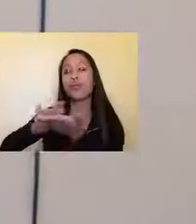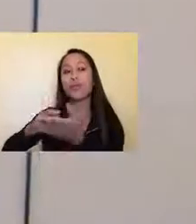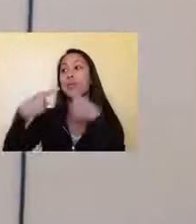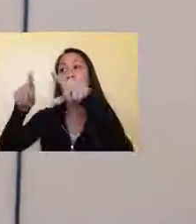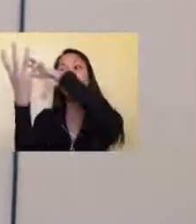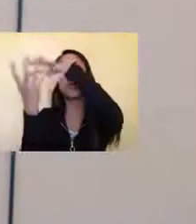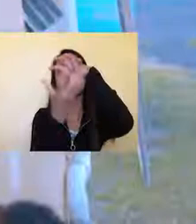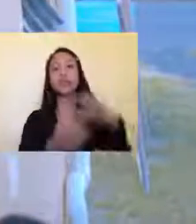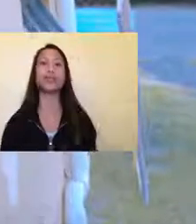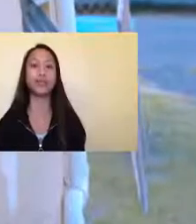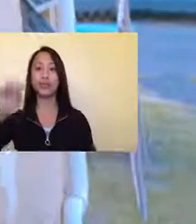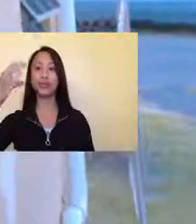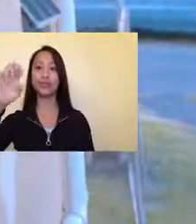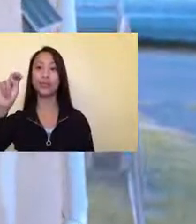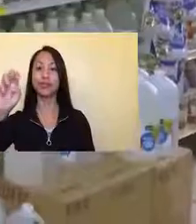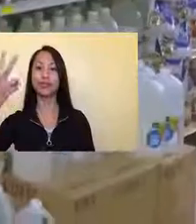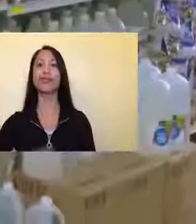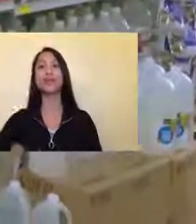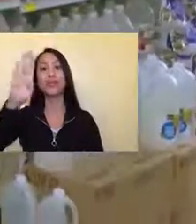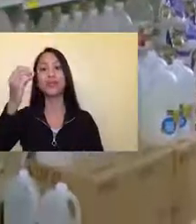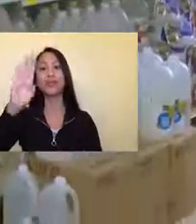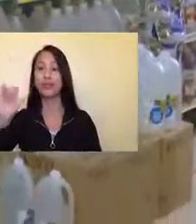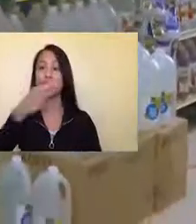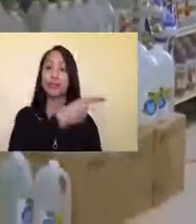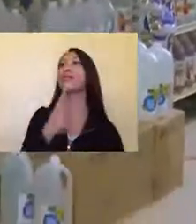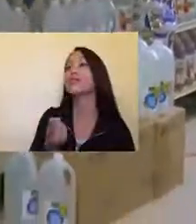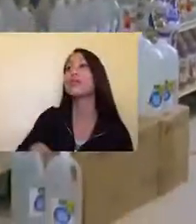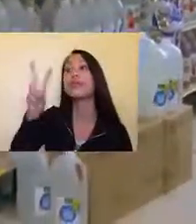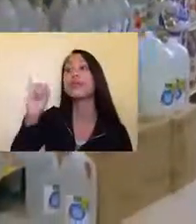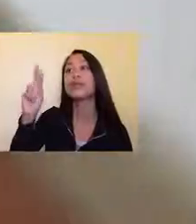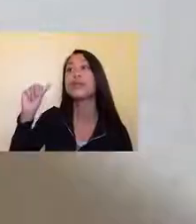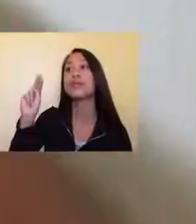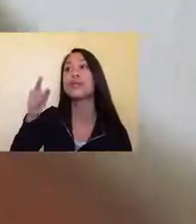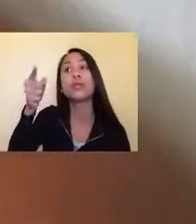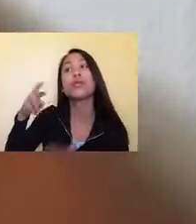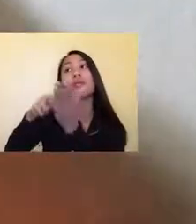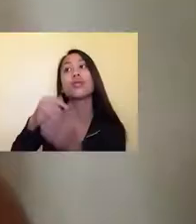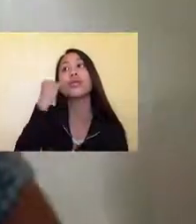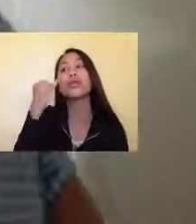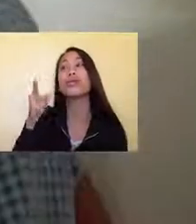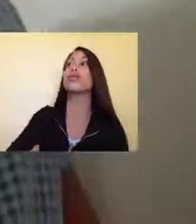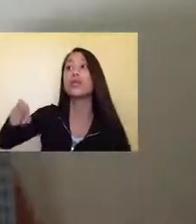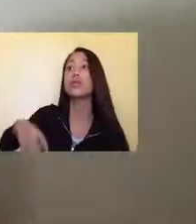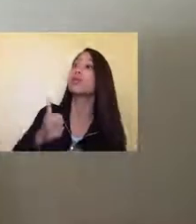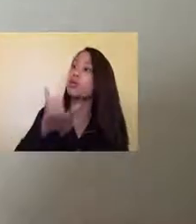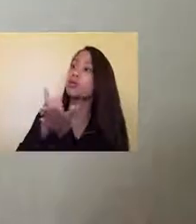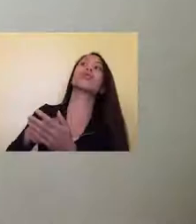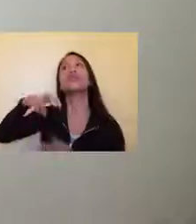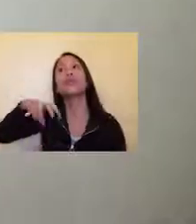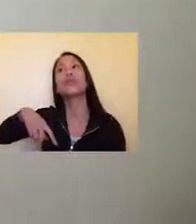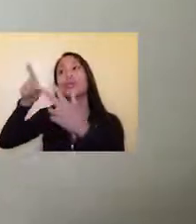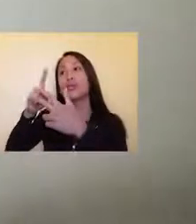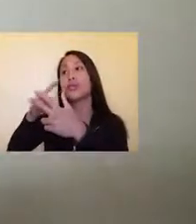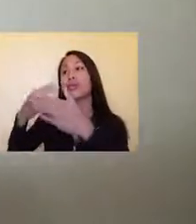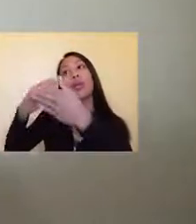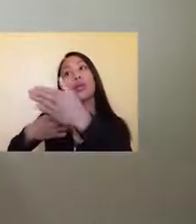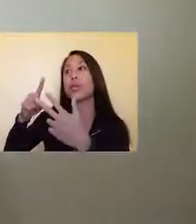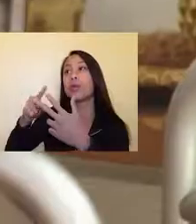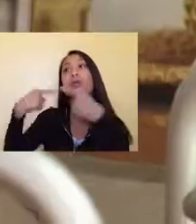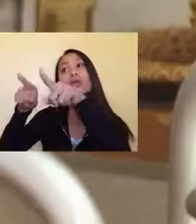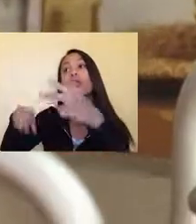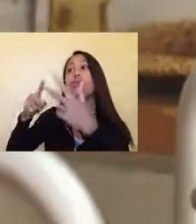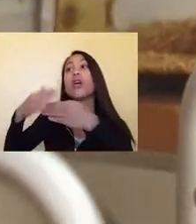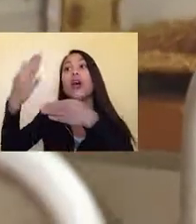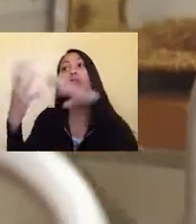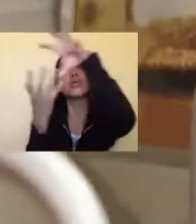from the doctor, so he doesn't run out of medication in the storm. Did you register with Vitron in the event of needing transportation